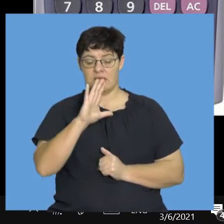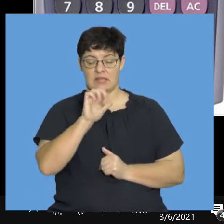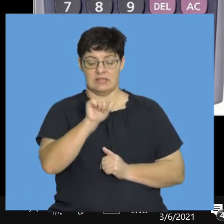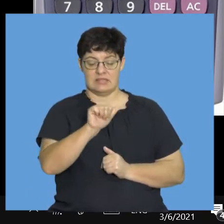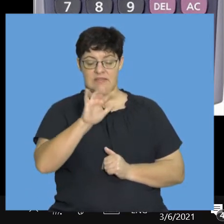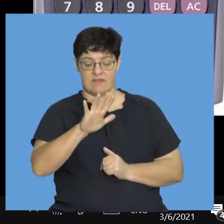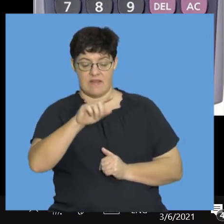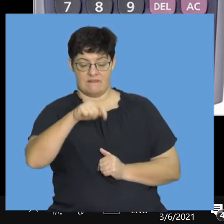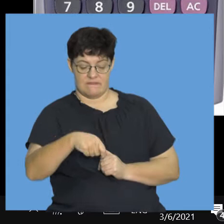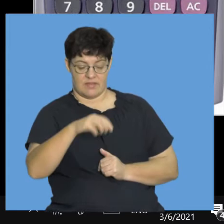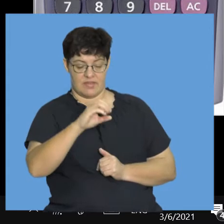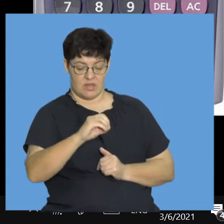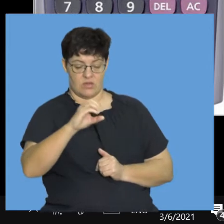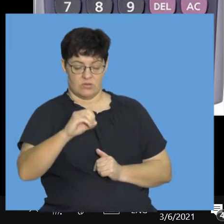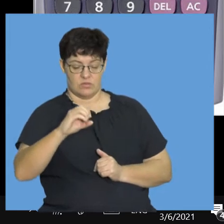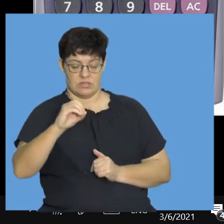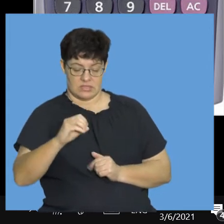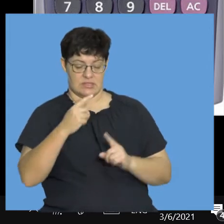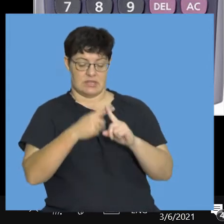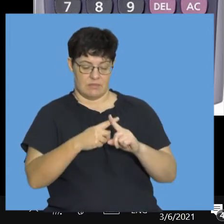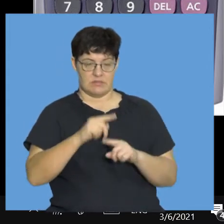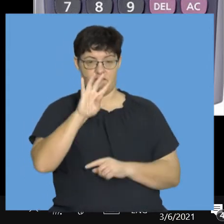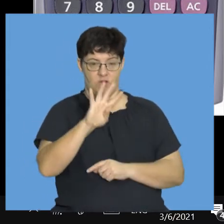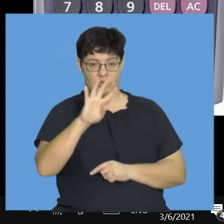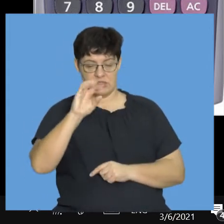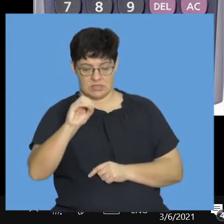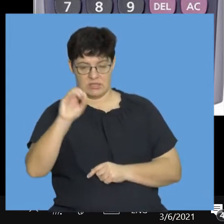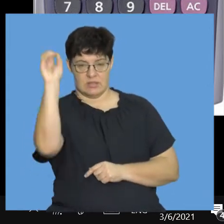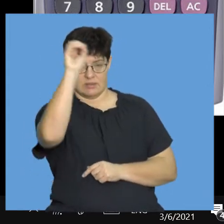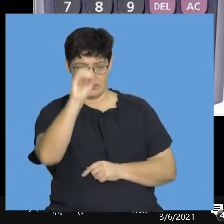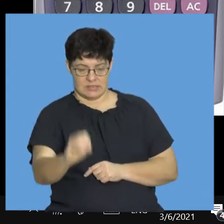65,000 times my 40%.